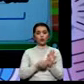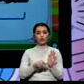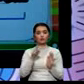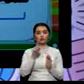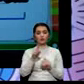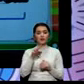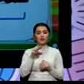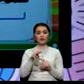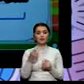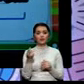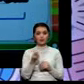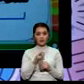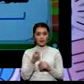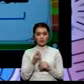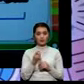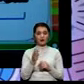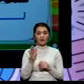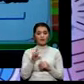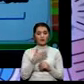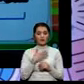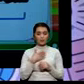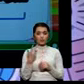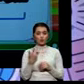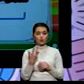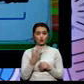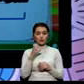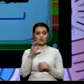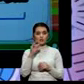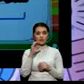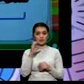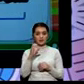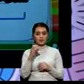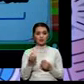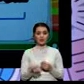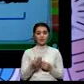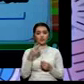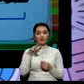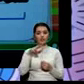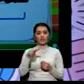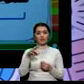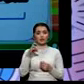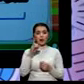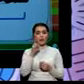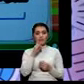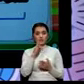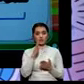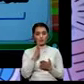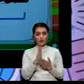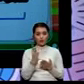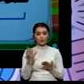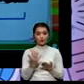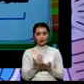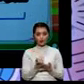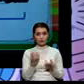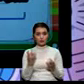16961 litr kam. Va biz 3-chi sisternada necha litr benzin bor ekanligini